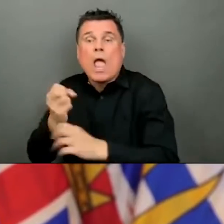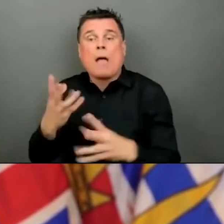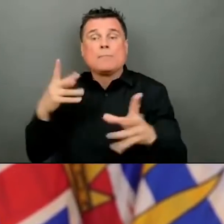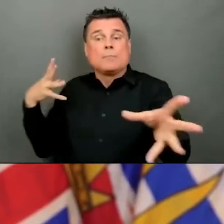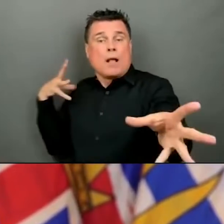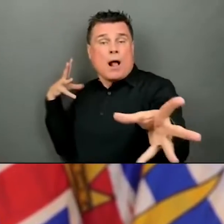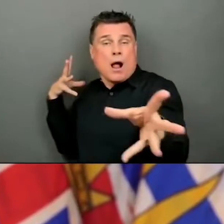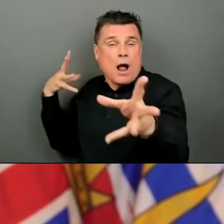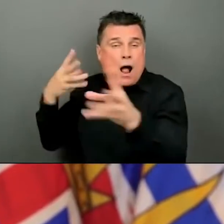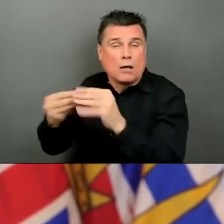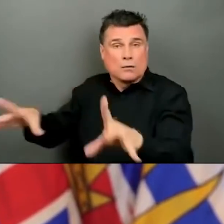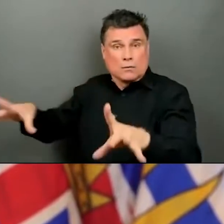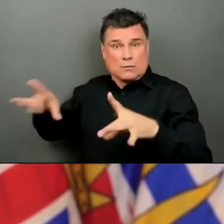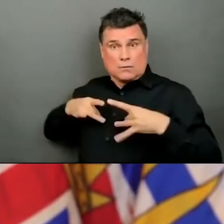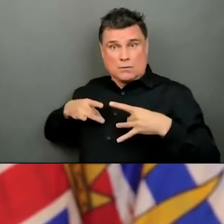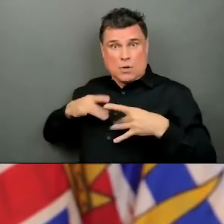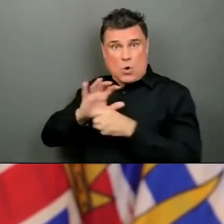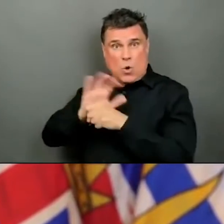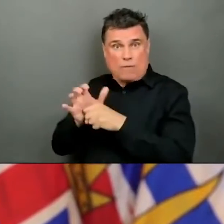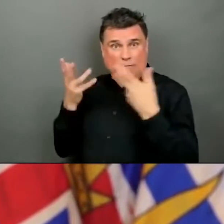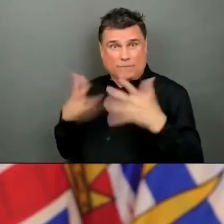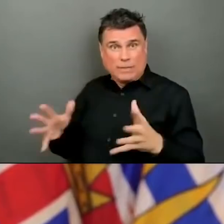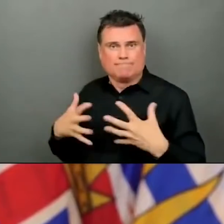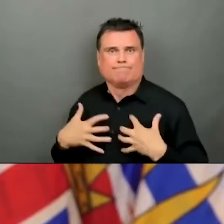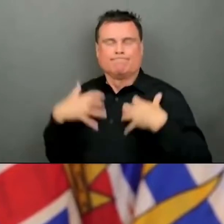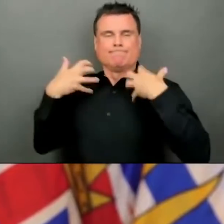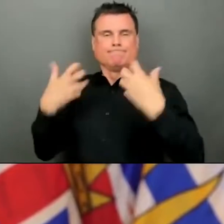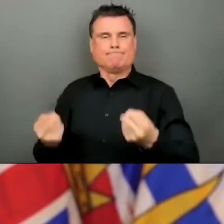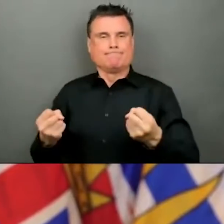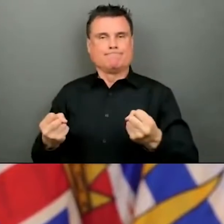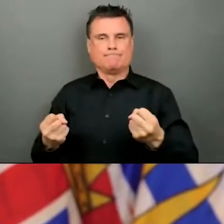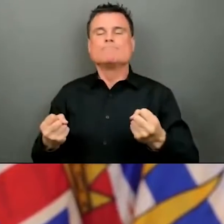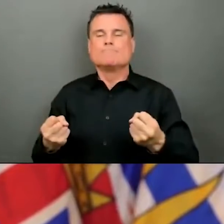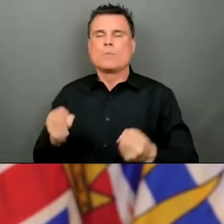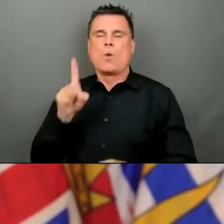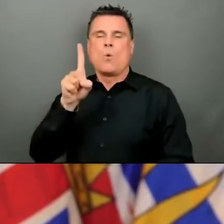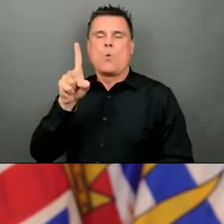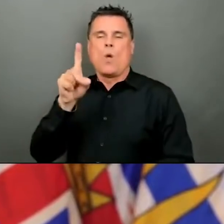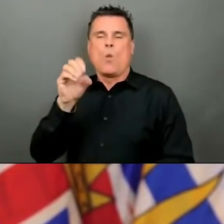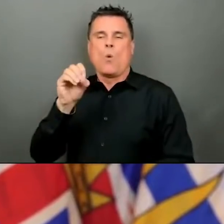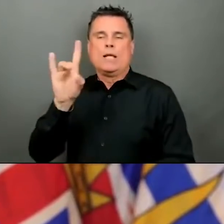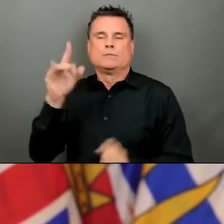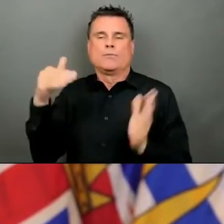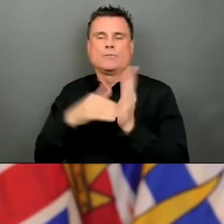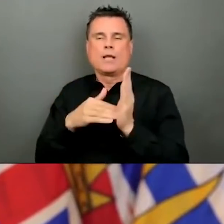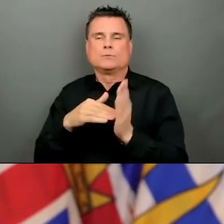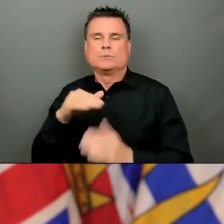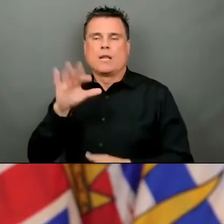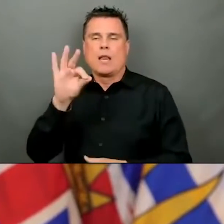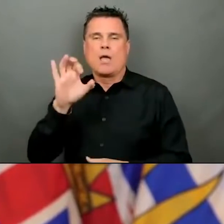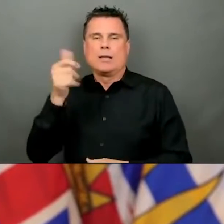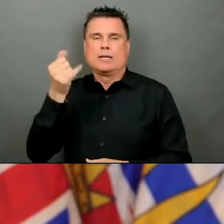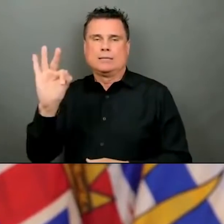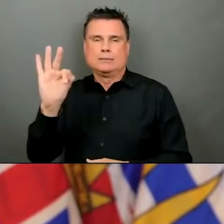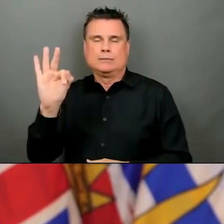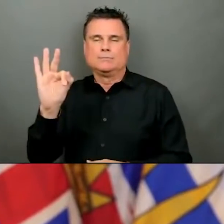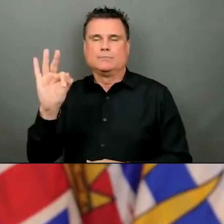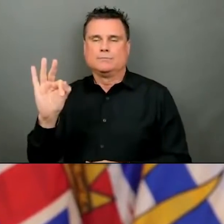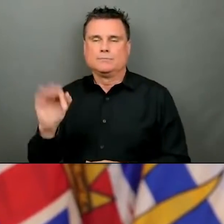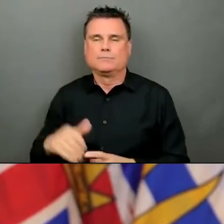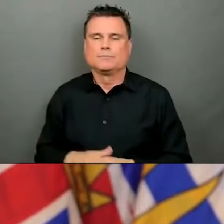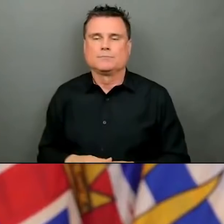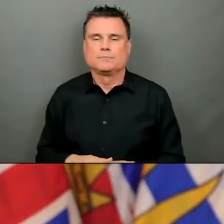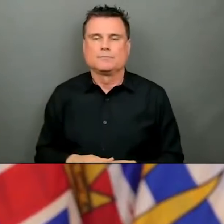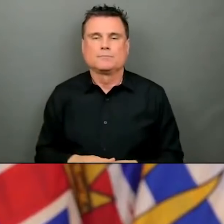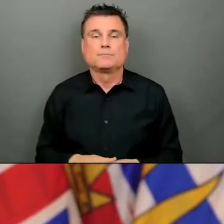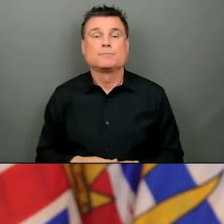the weekend, and the outbreaks at the Vernon Jubilee Hospital and the Seagull Family Health Centre in Vancouver have now been declared